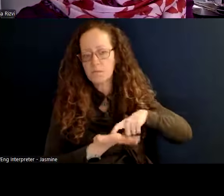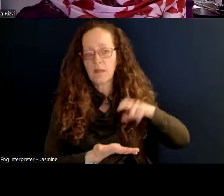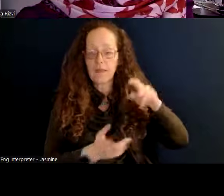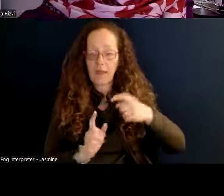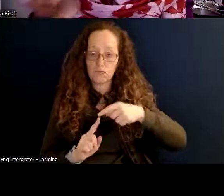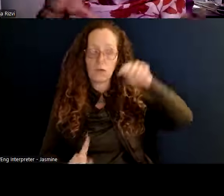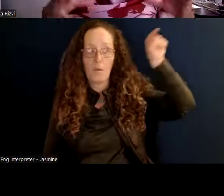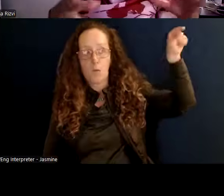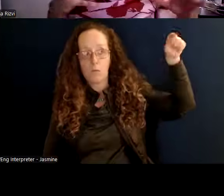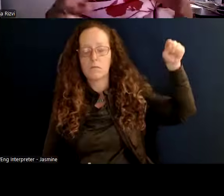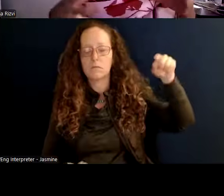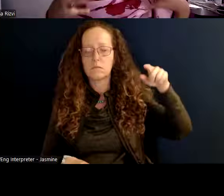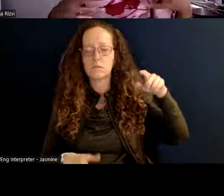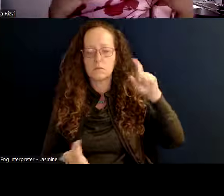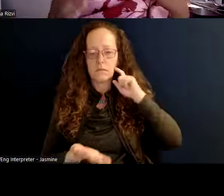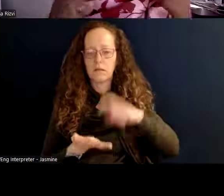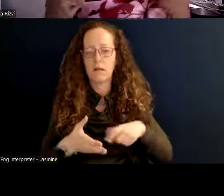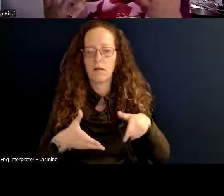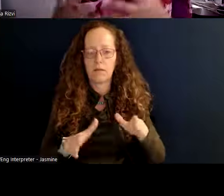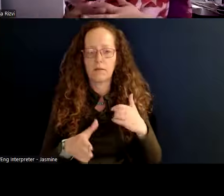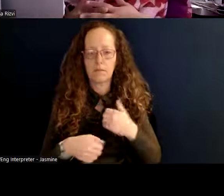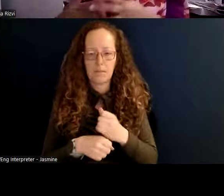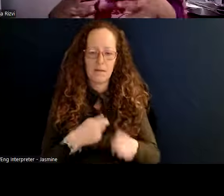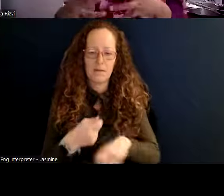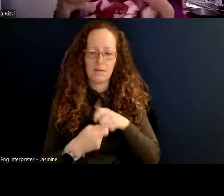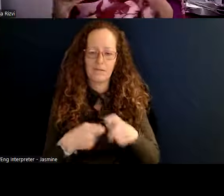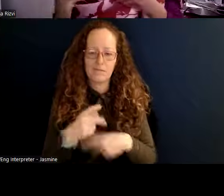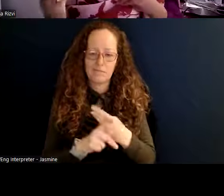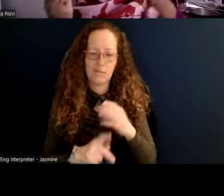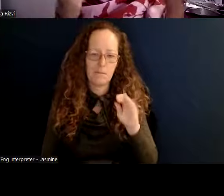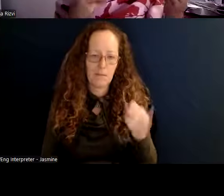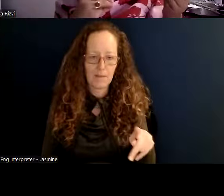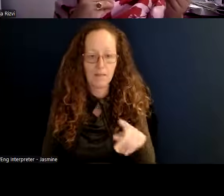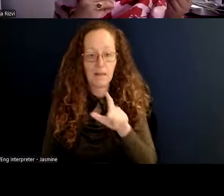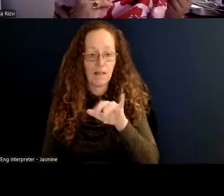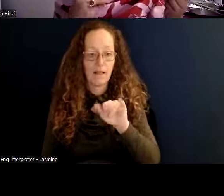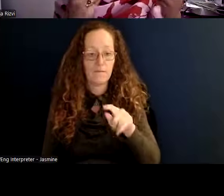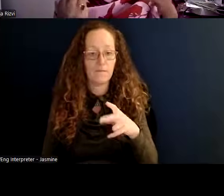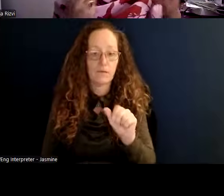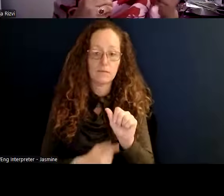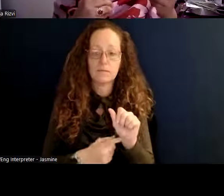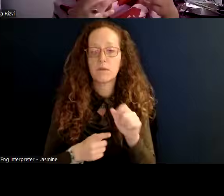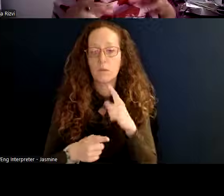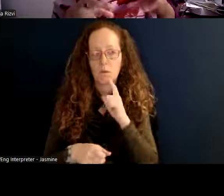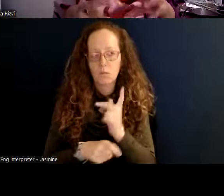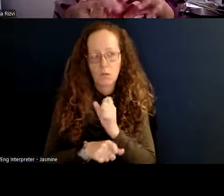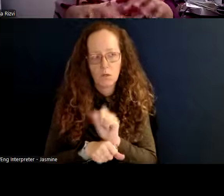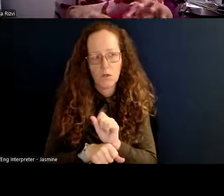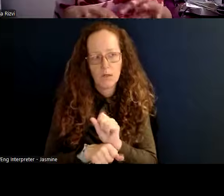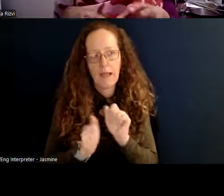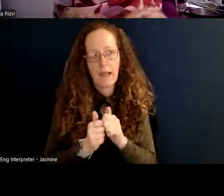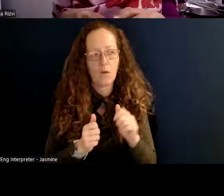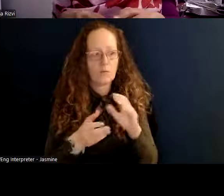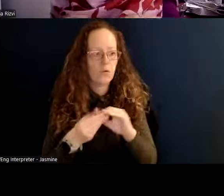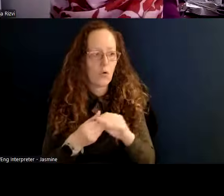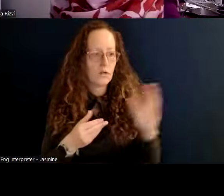maps. And so we at LIAV, what we're working on currently is how to bring together these narratives and stories and data sets and embed them